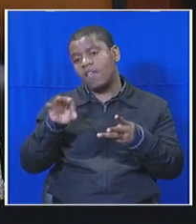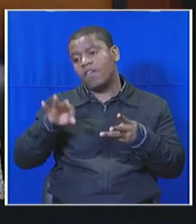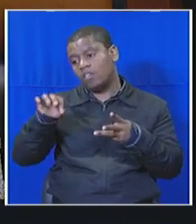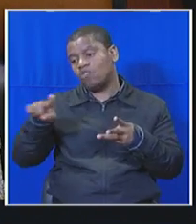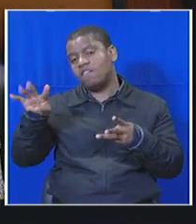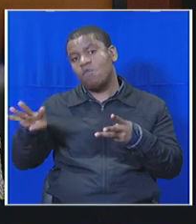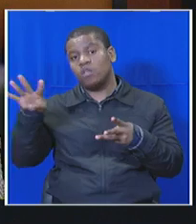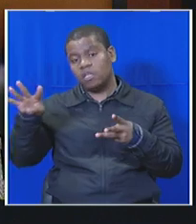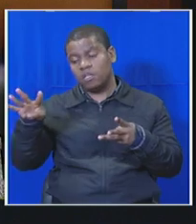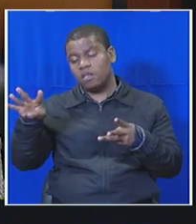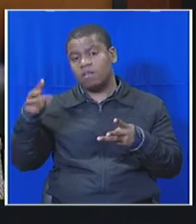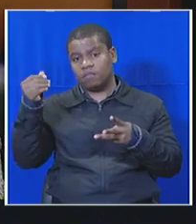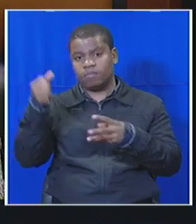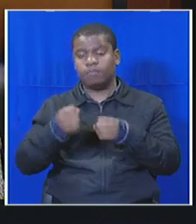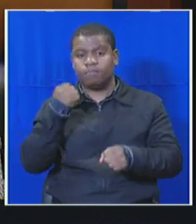EFF?